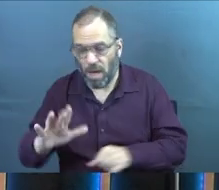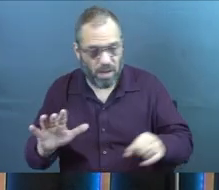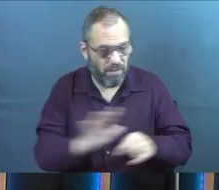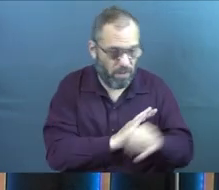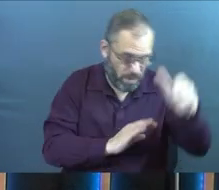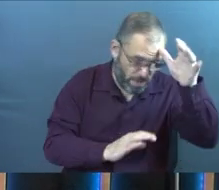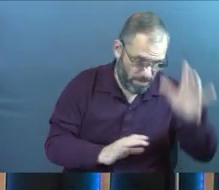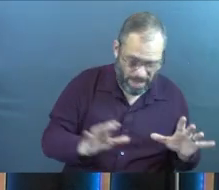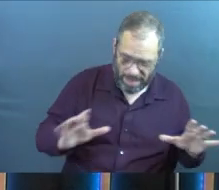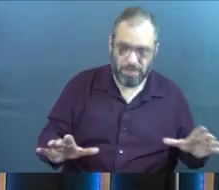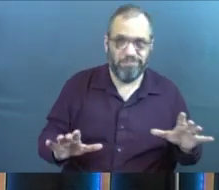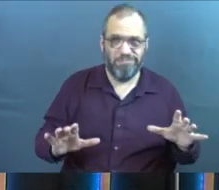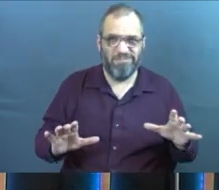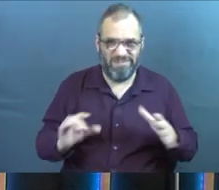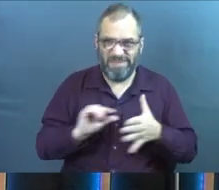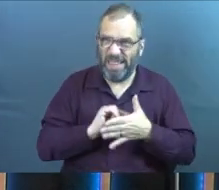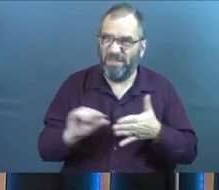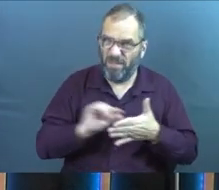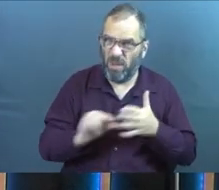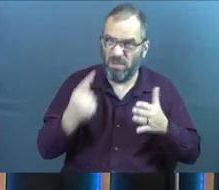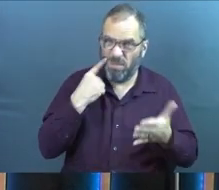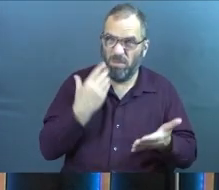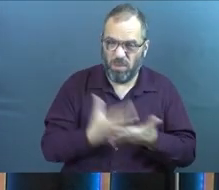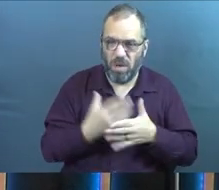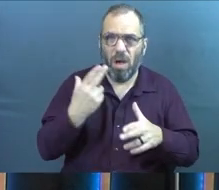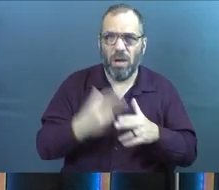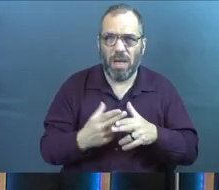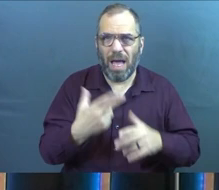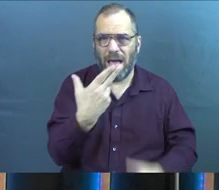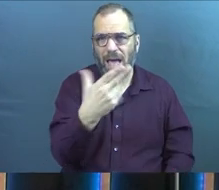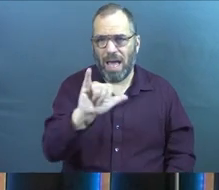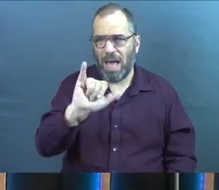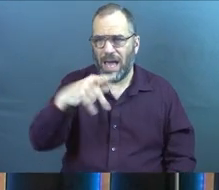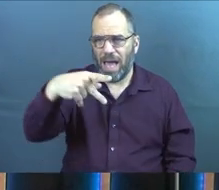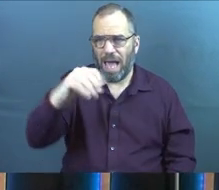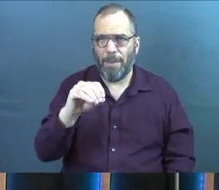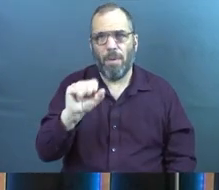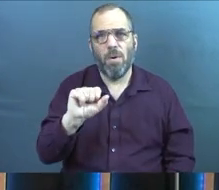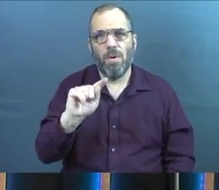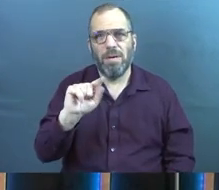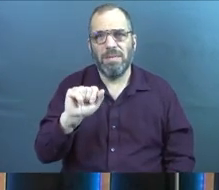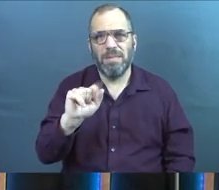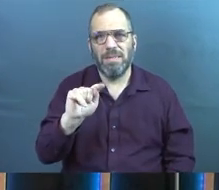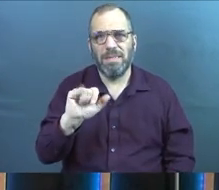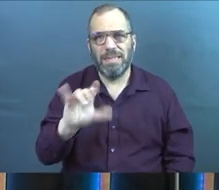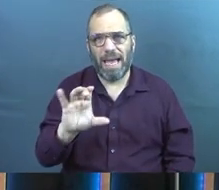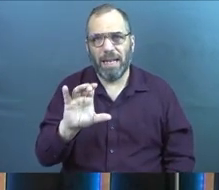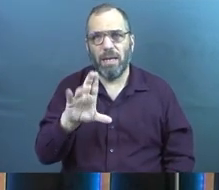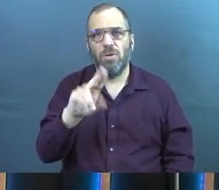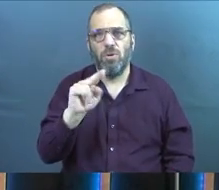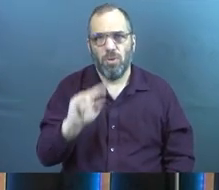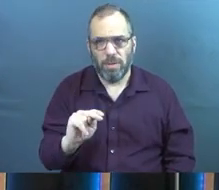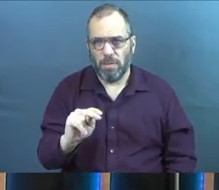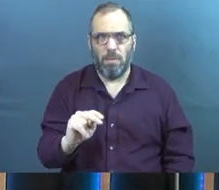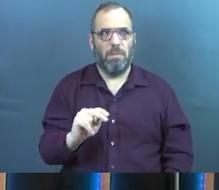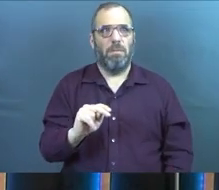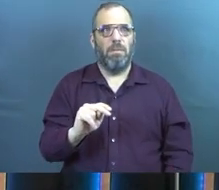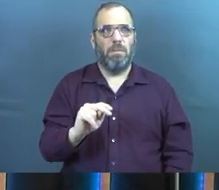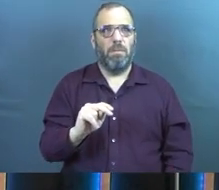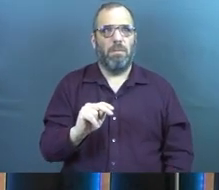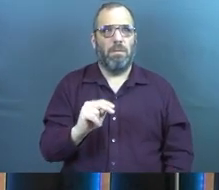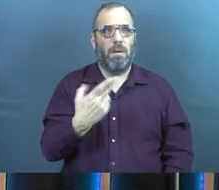just to give you that, we've got a little bit of that scriptural evidence. This is known as hypostatic union, okay? That's right, we're using smart words now, get